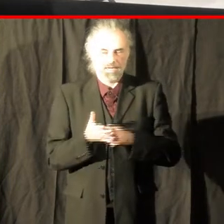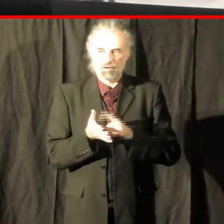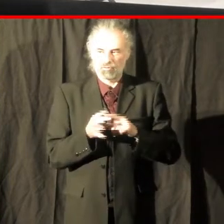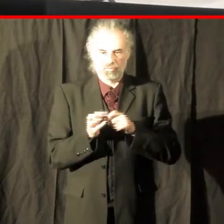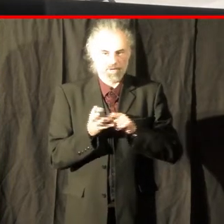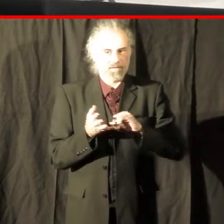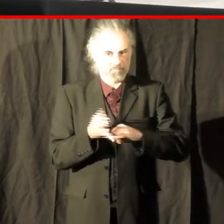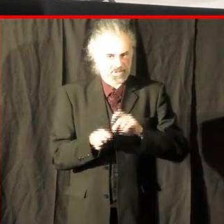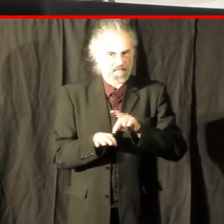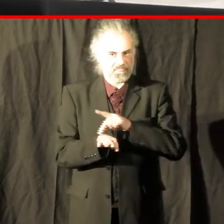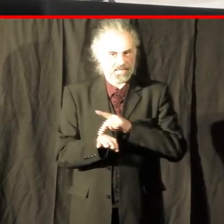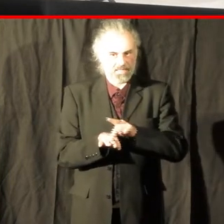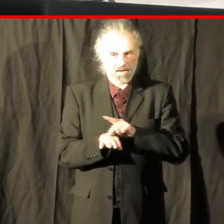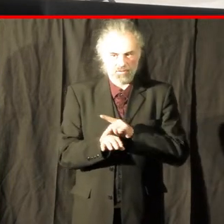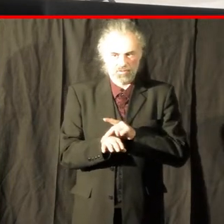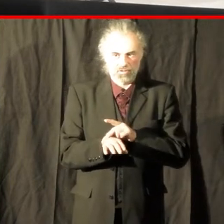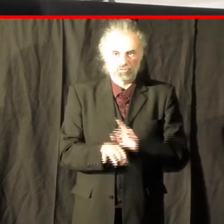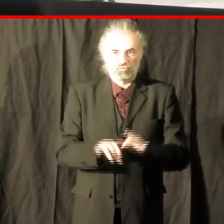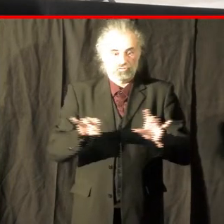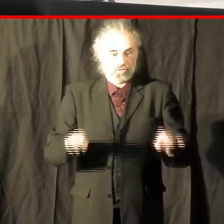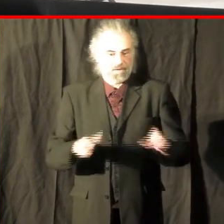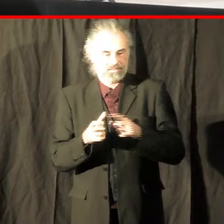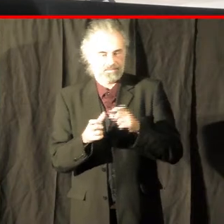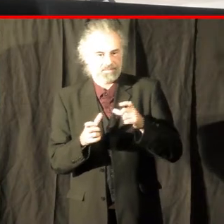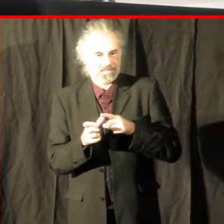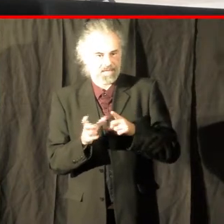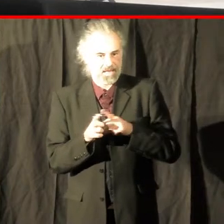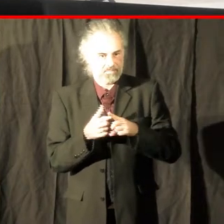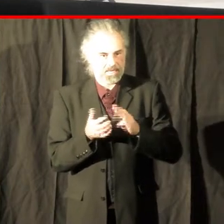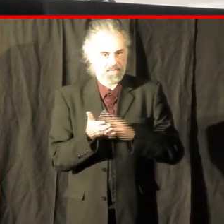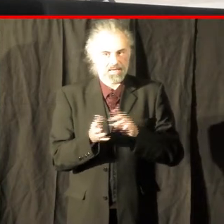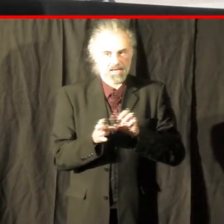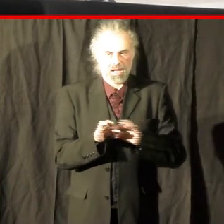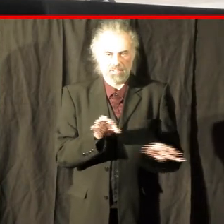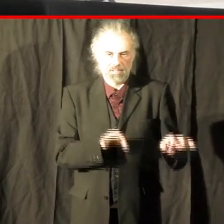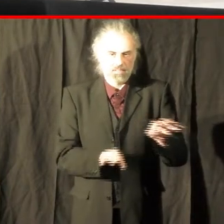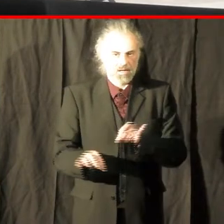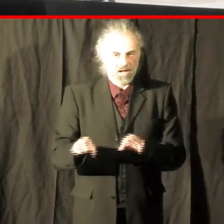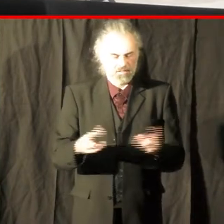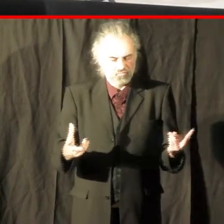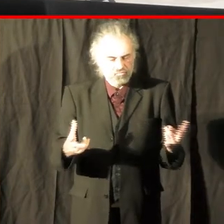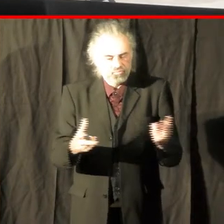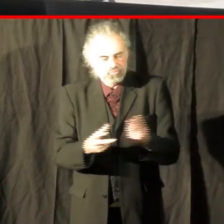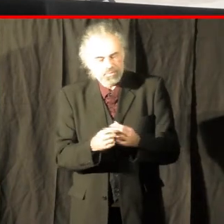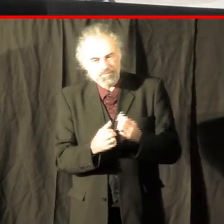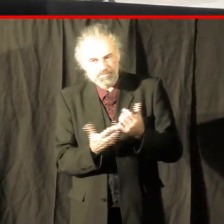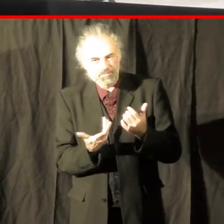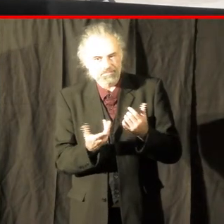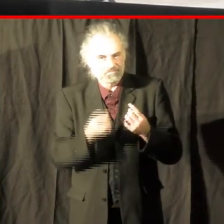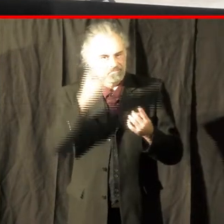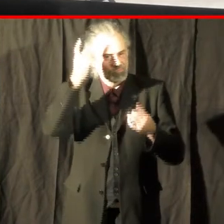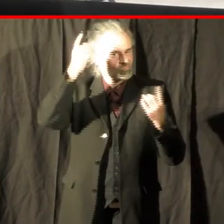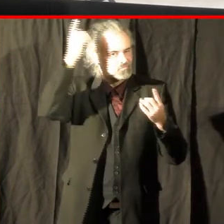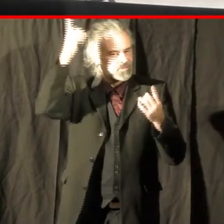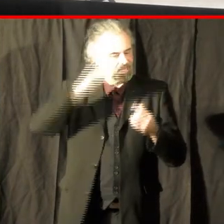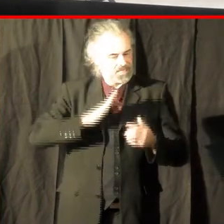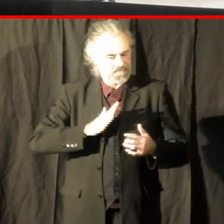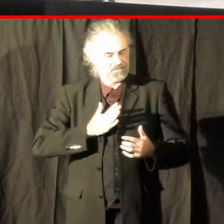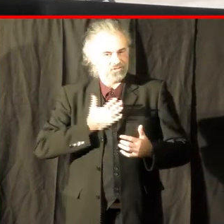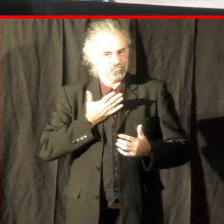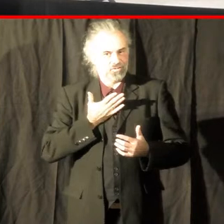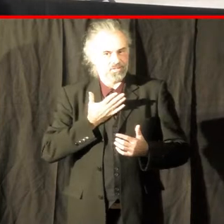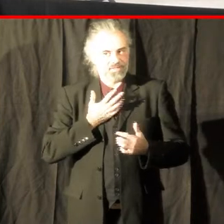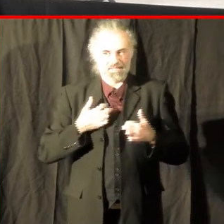the Australian Academy of Science, to come together to create this really interesting, hopefully exciting evening of